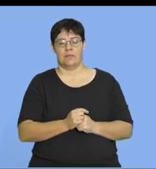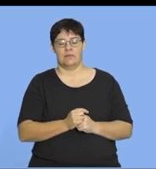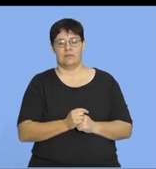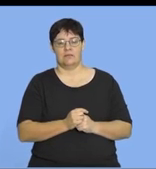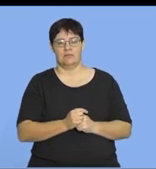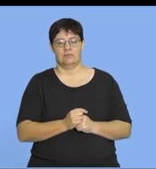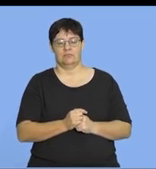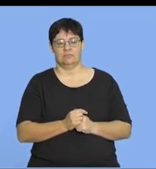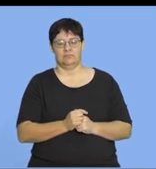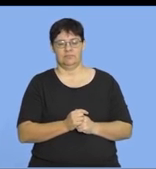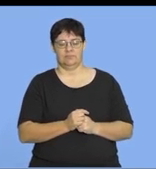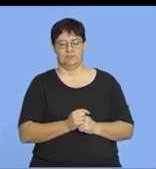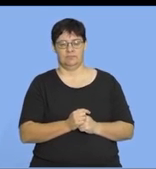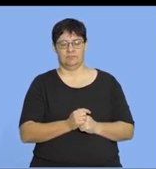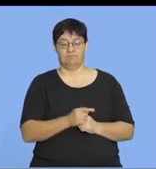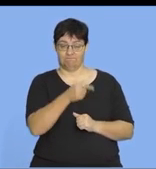a